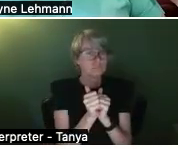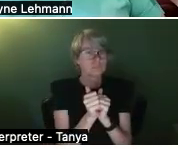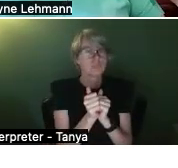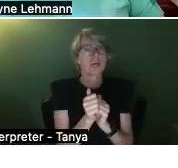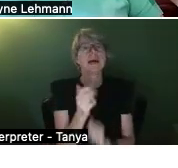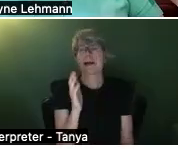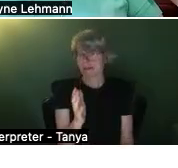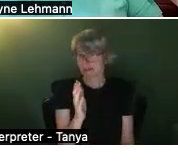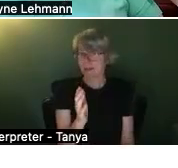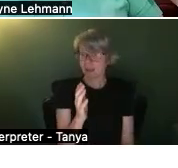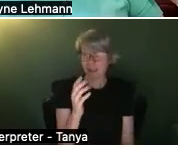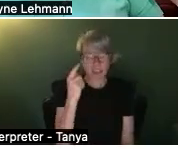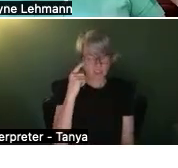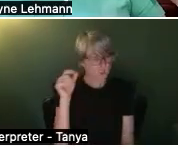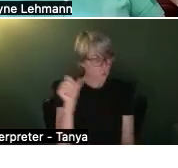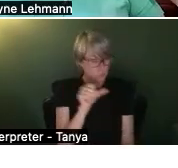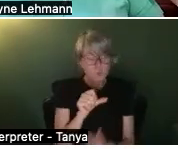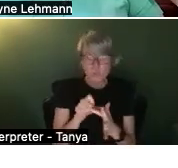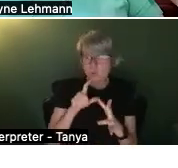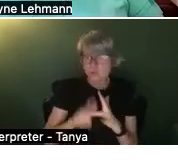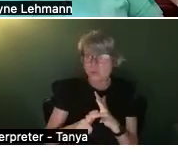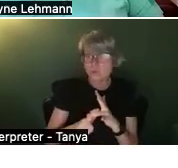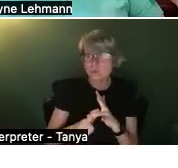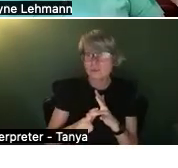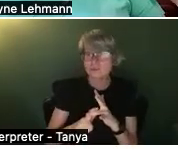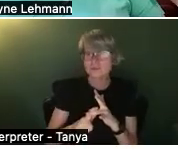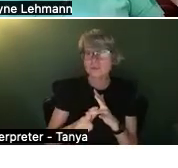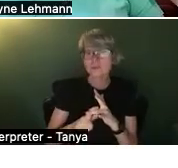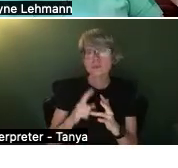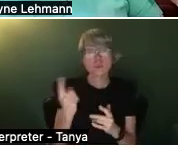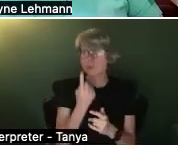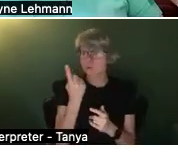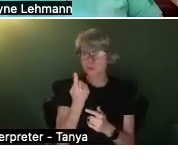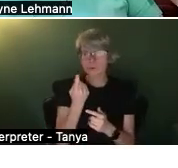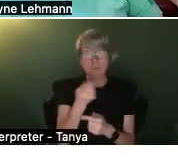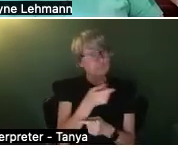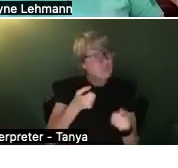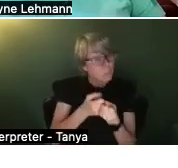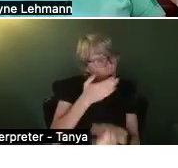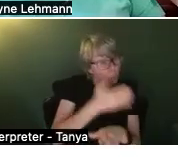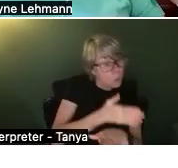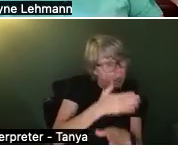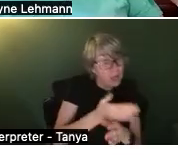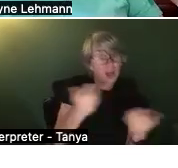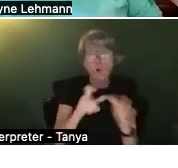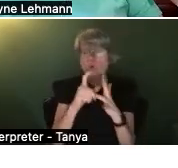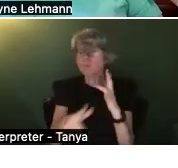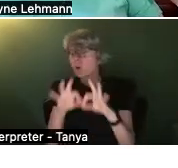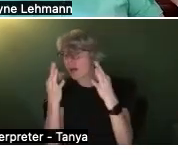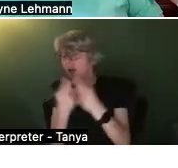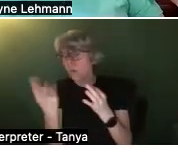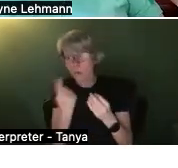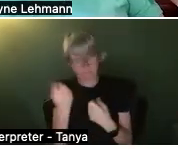I think we should be thinking about as parents or as support workers or disability